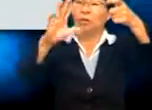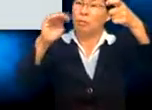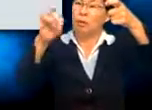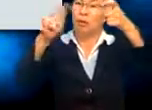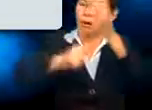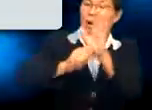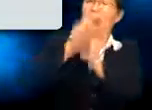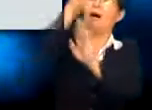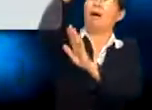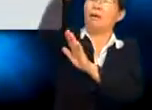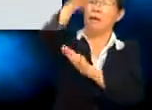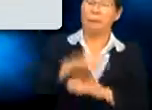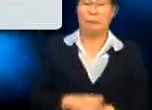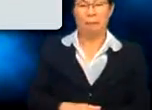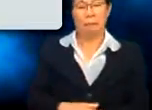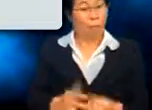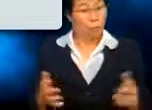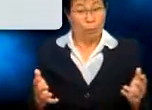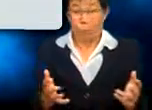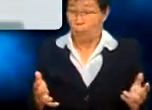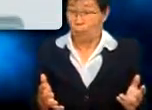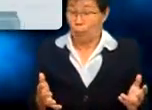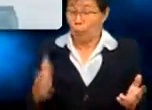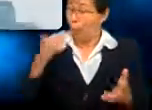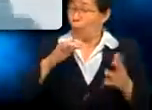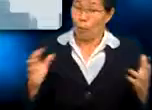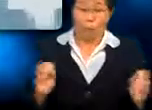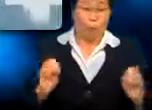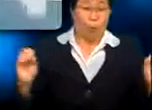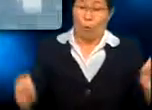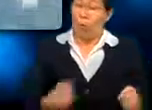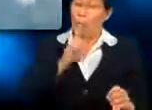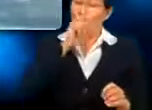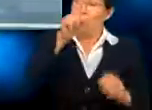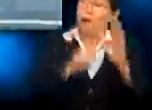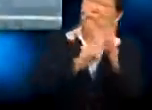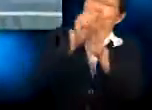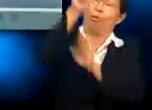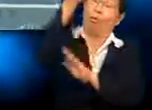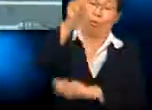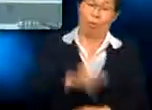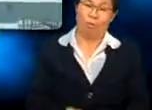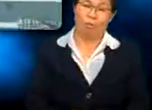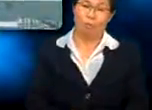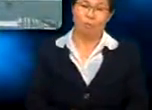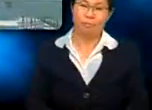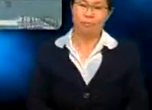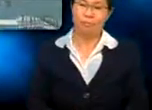175 meters high. Ooh, that is really tall.